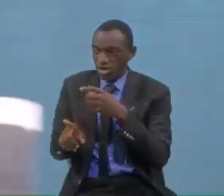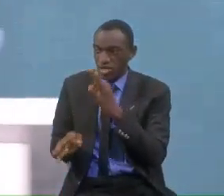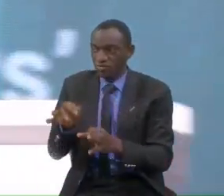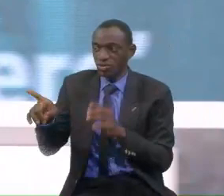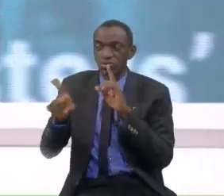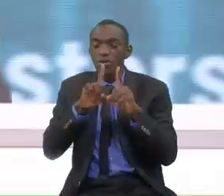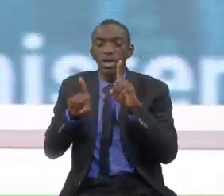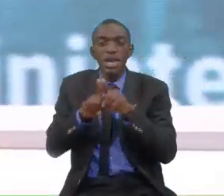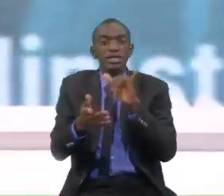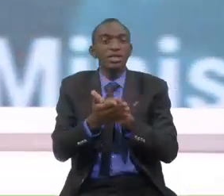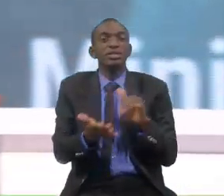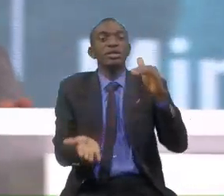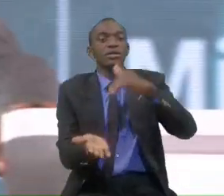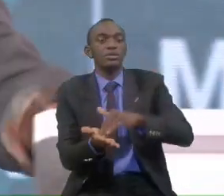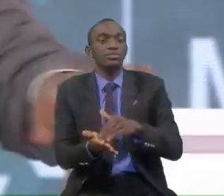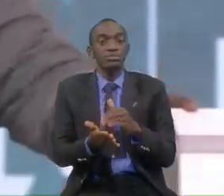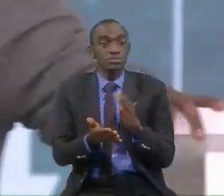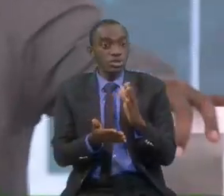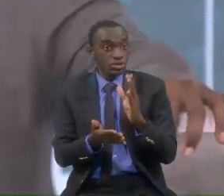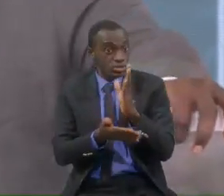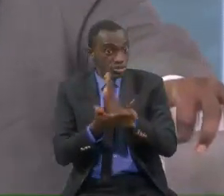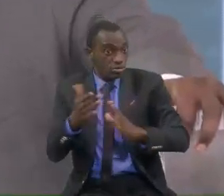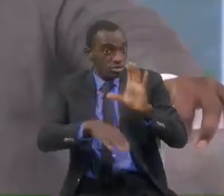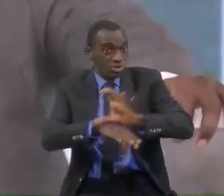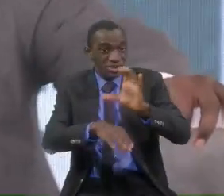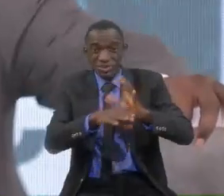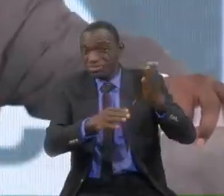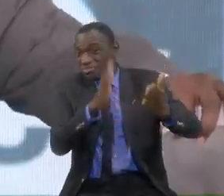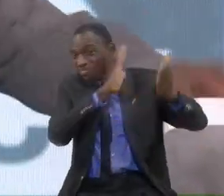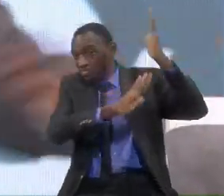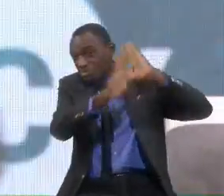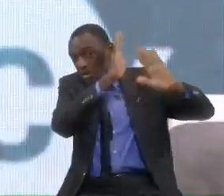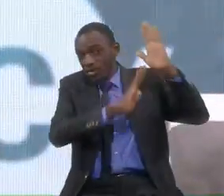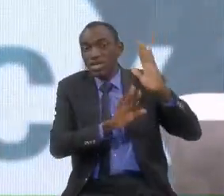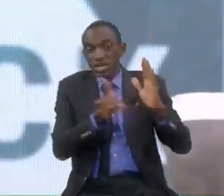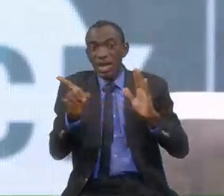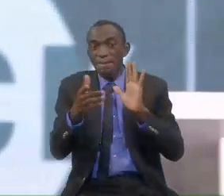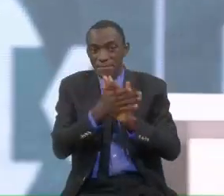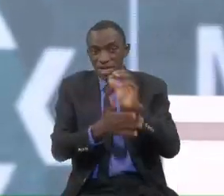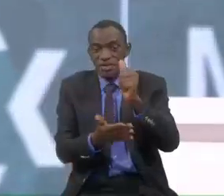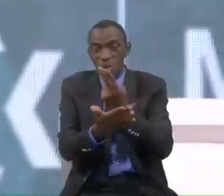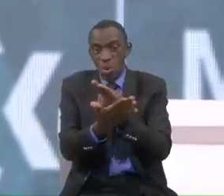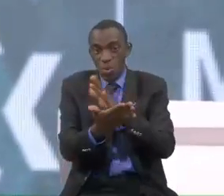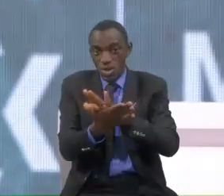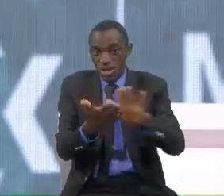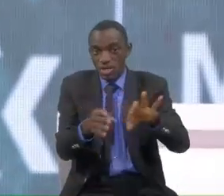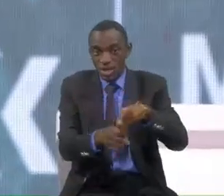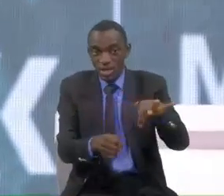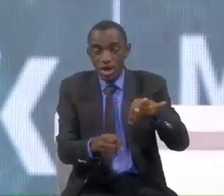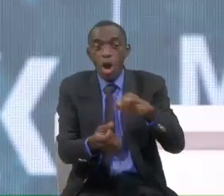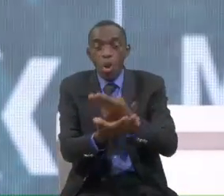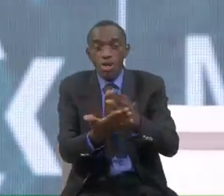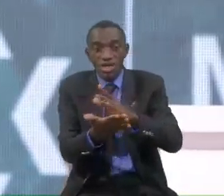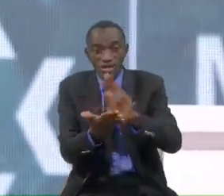that believed holiness many years ago today, because of the circumstances